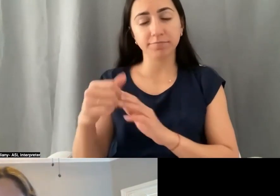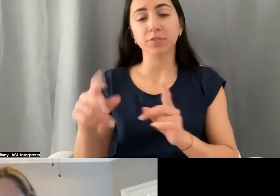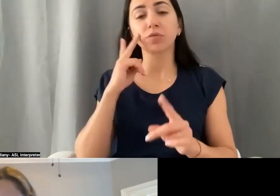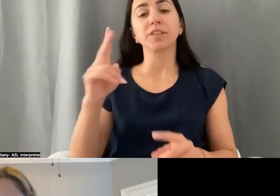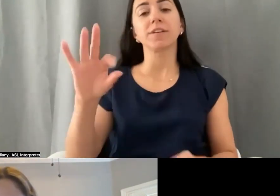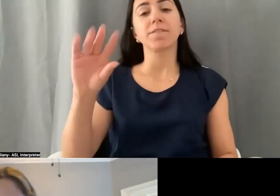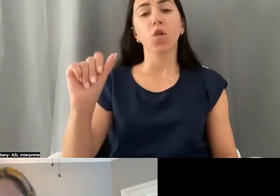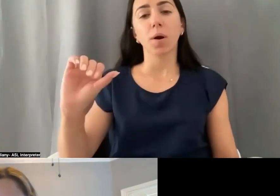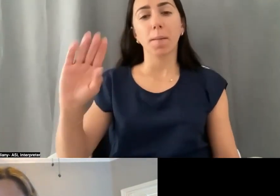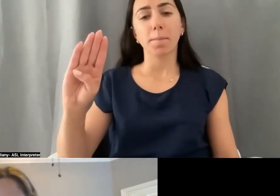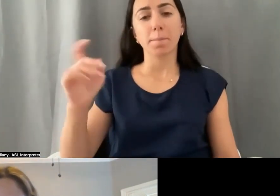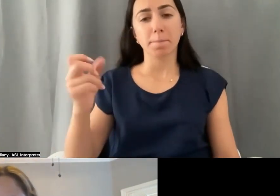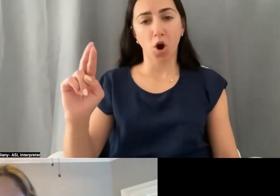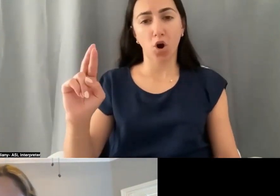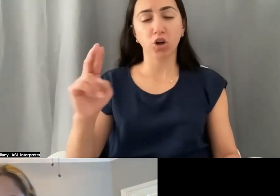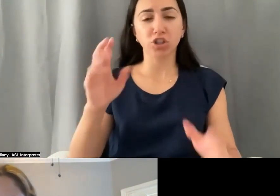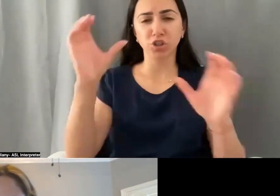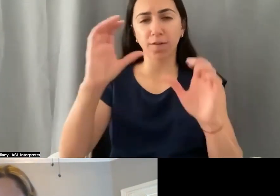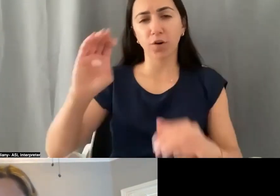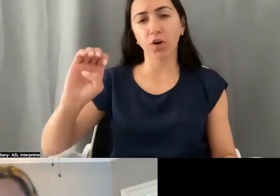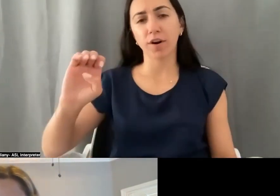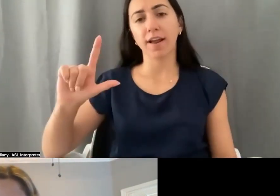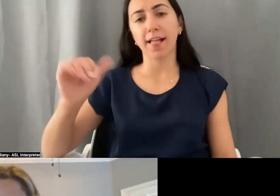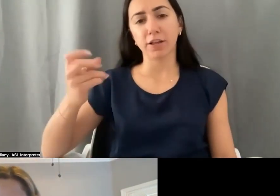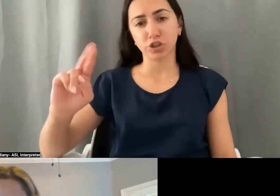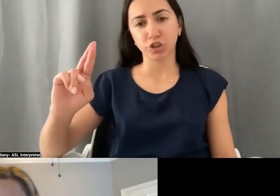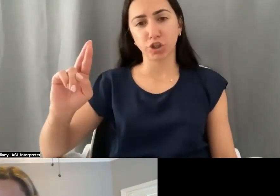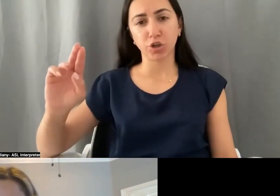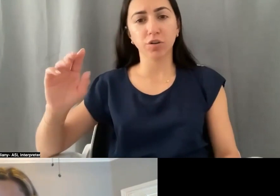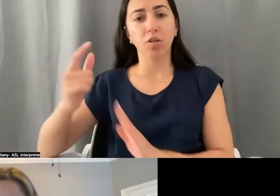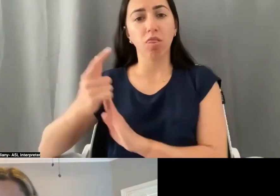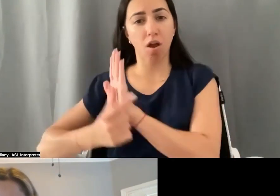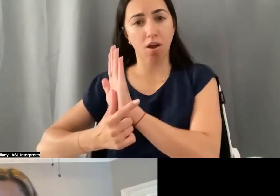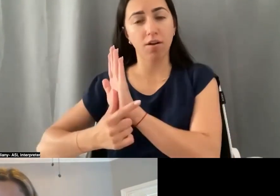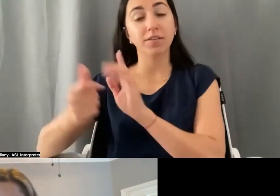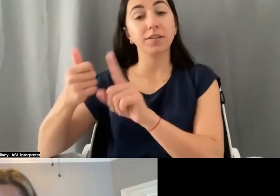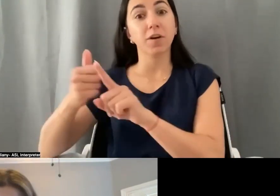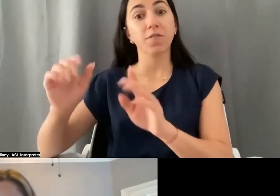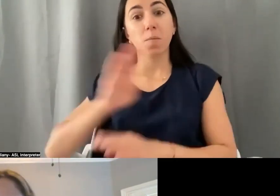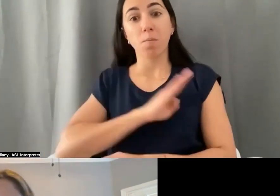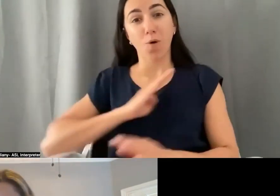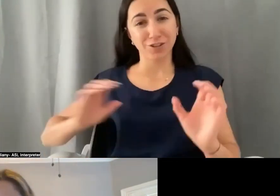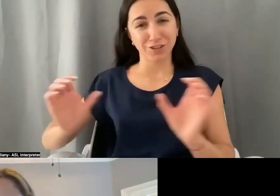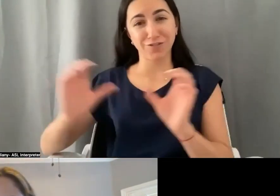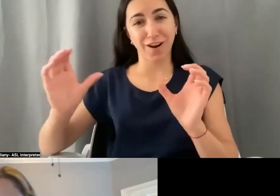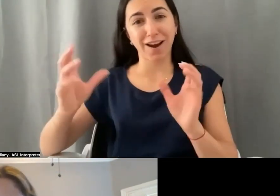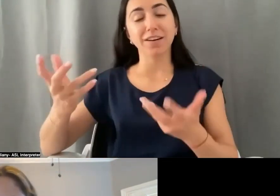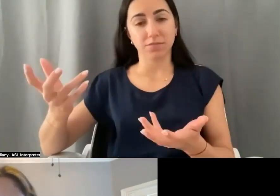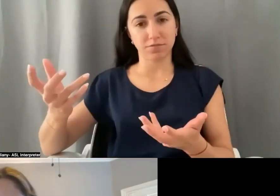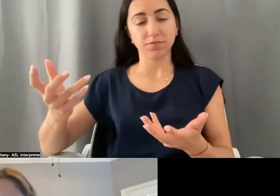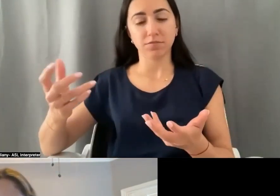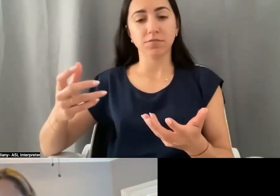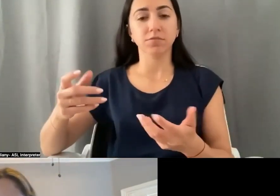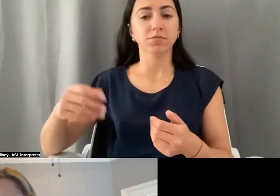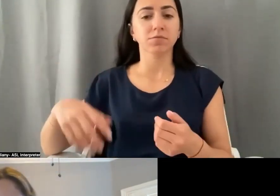Bar's website for elder law attorneys, you can search for attorneys that are board certified in an area of specialty.